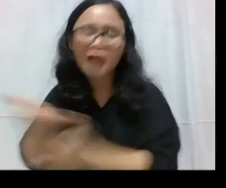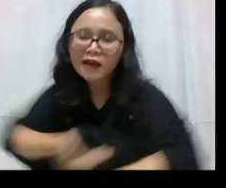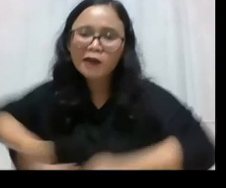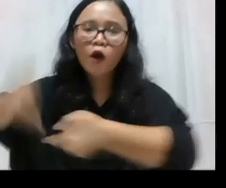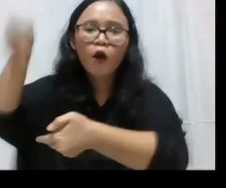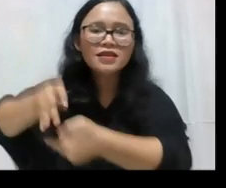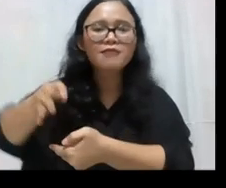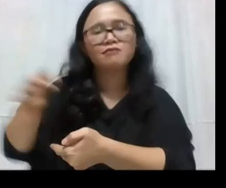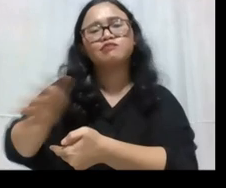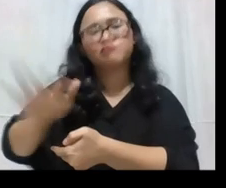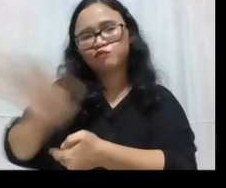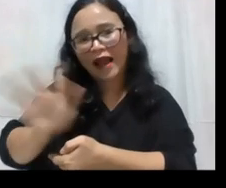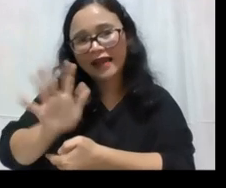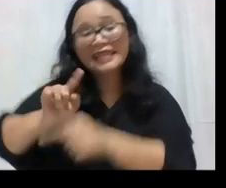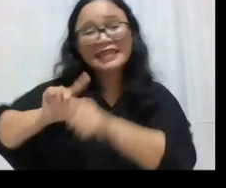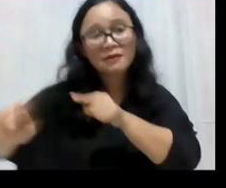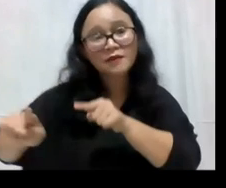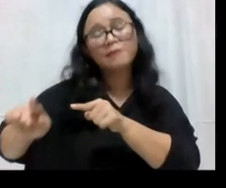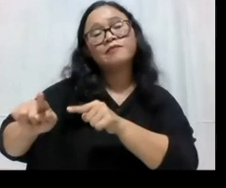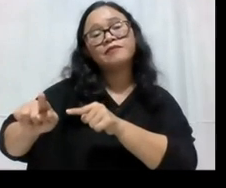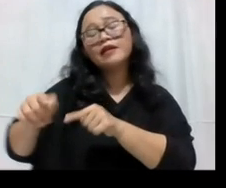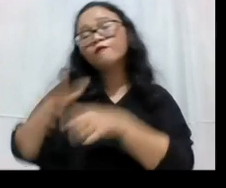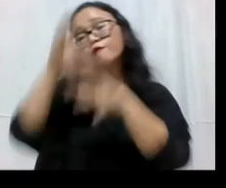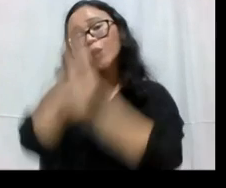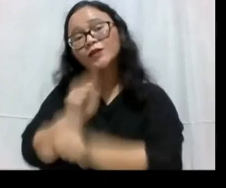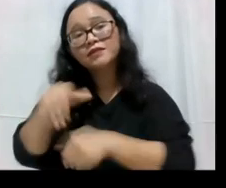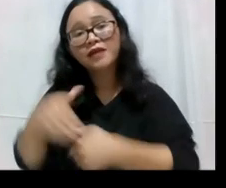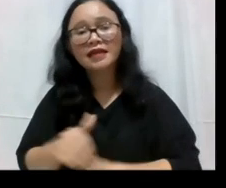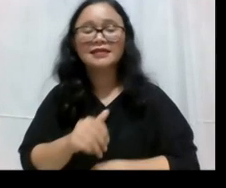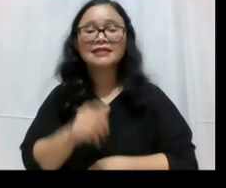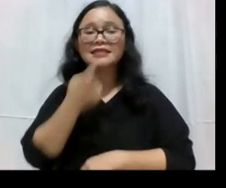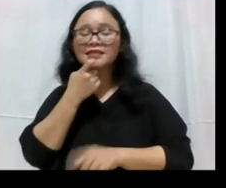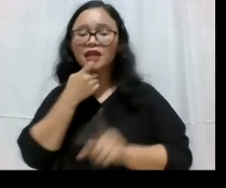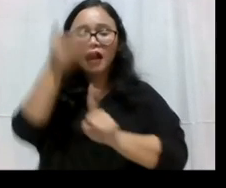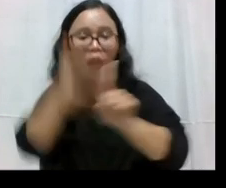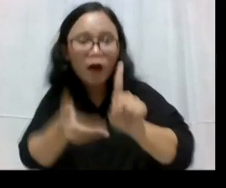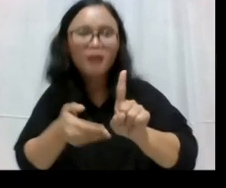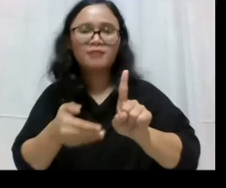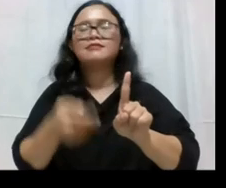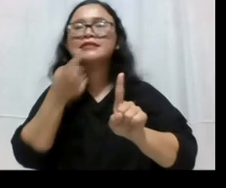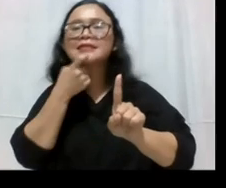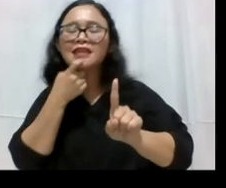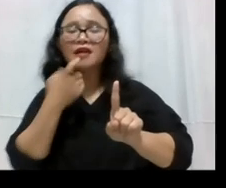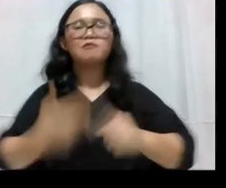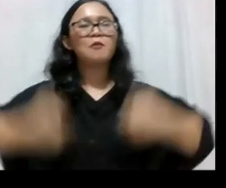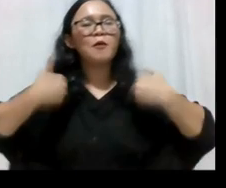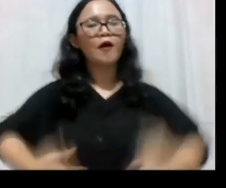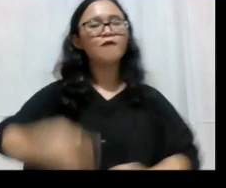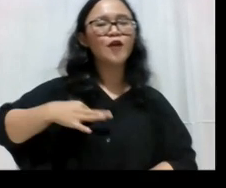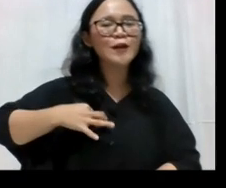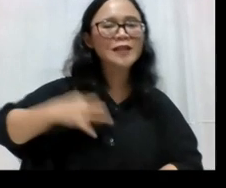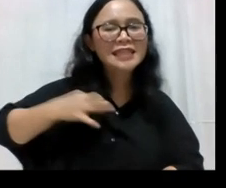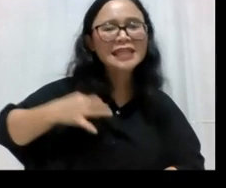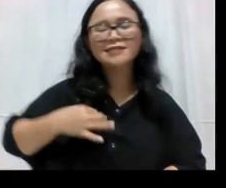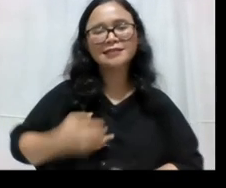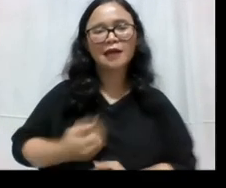Wuhan, you definitely are thinking about people, residents. You think about the volunteers. You think about restaurants trying to feed the city, or